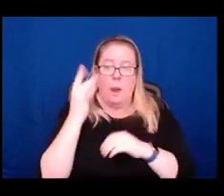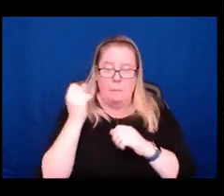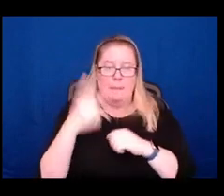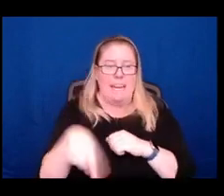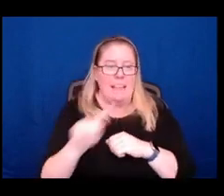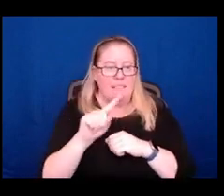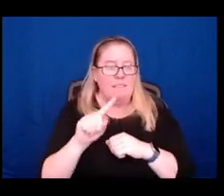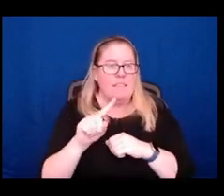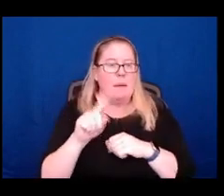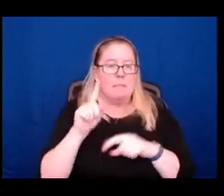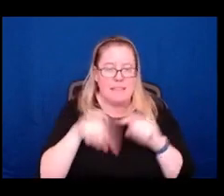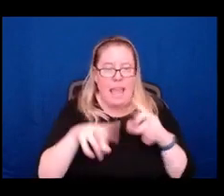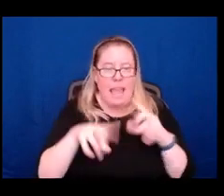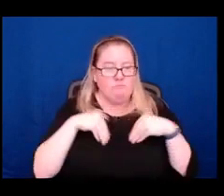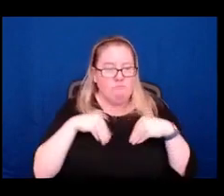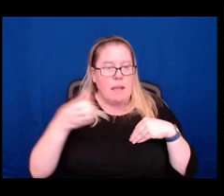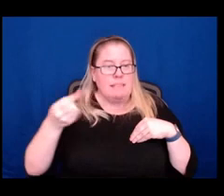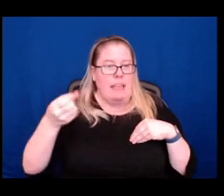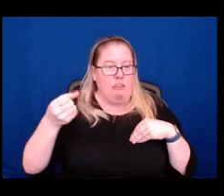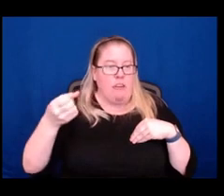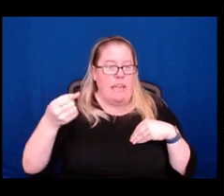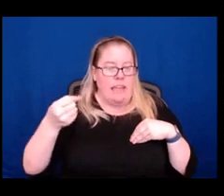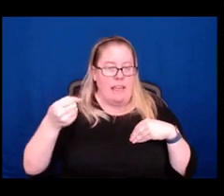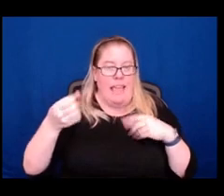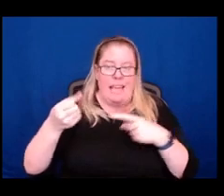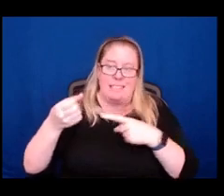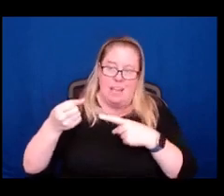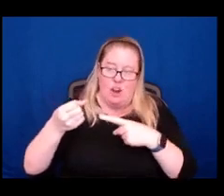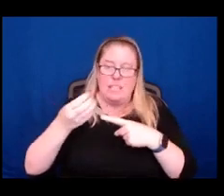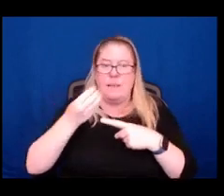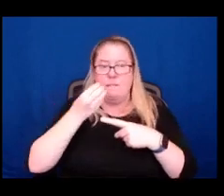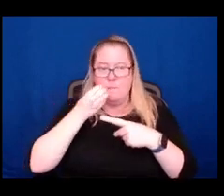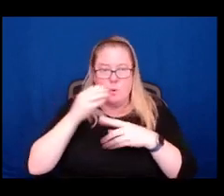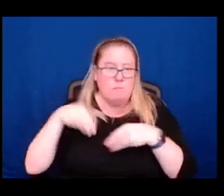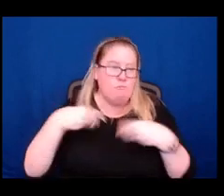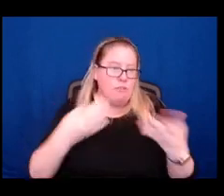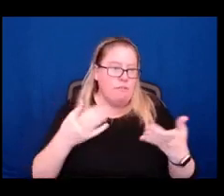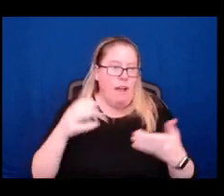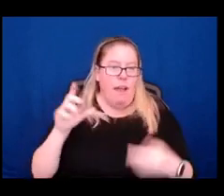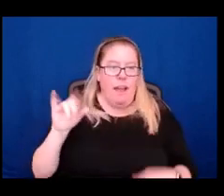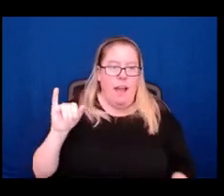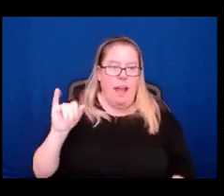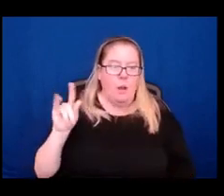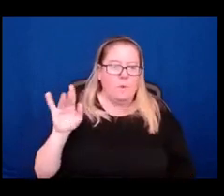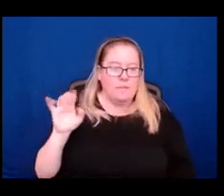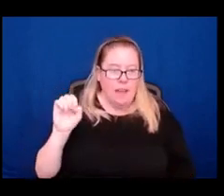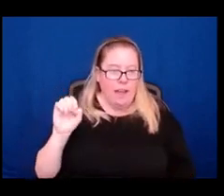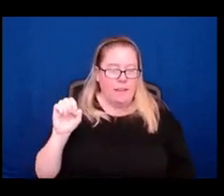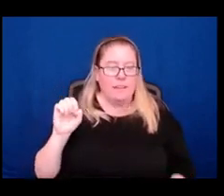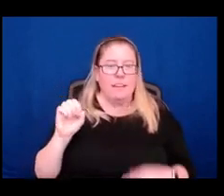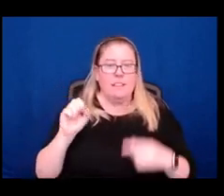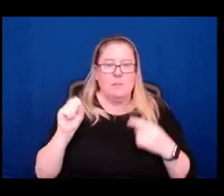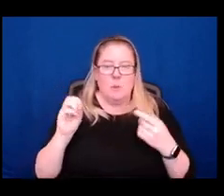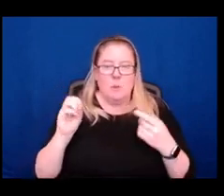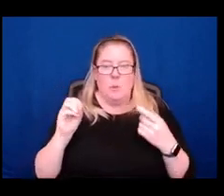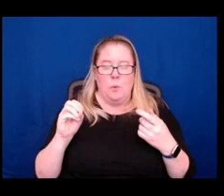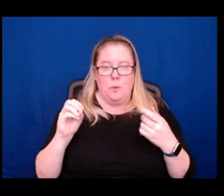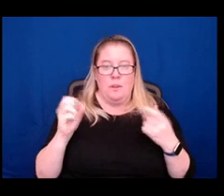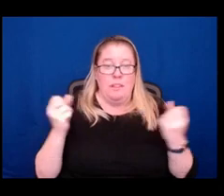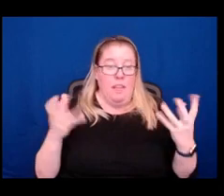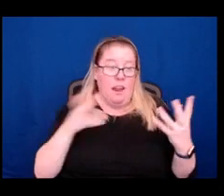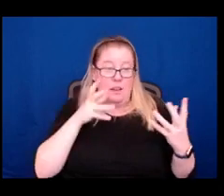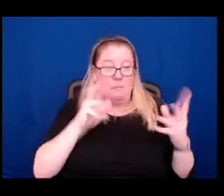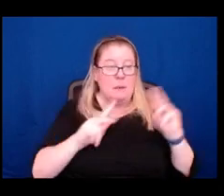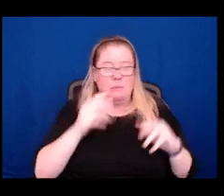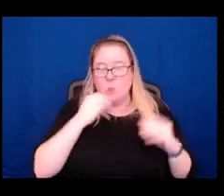lactose intolerant, and dairy is one of the food sources of iodine in the diet. And so, you know, for, and a lot of people